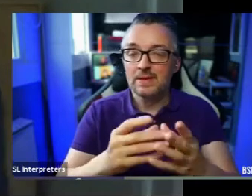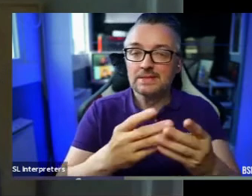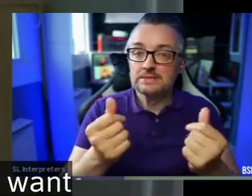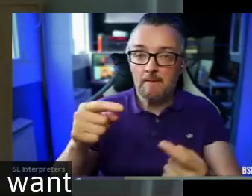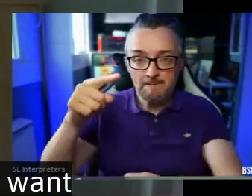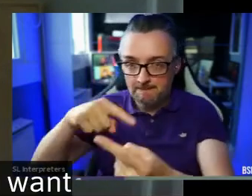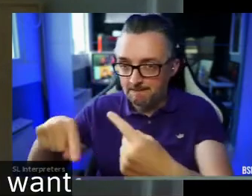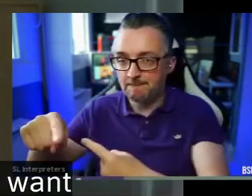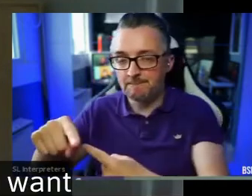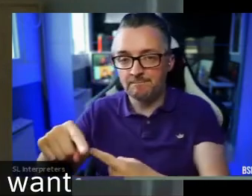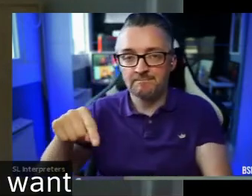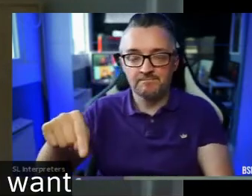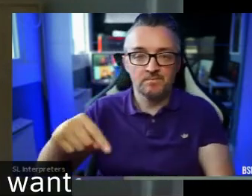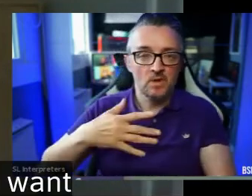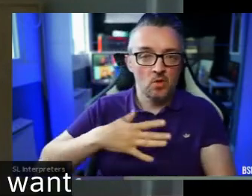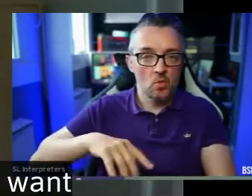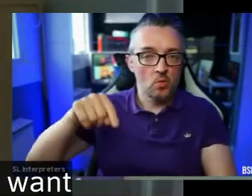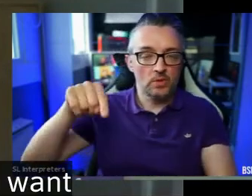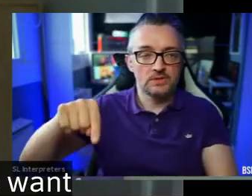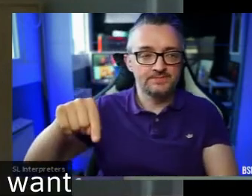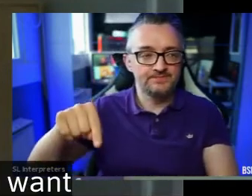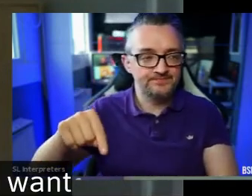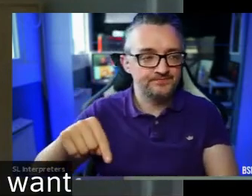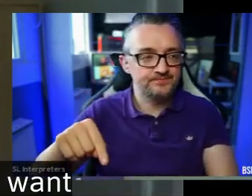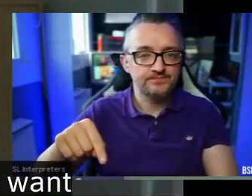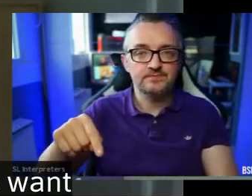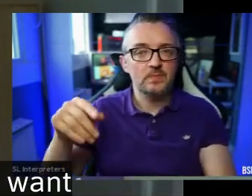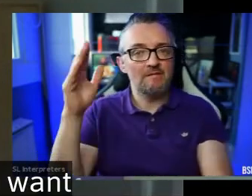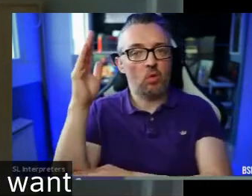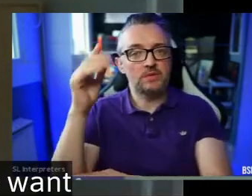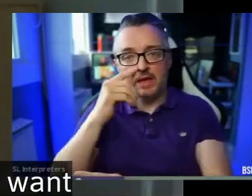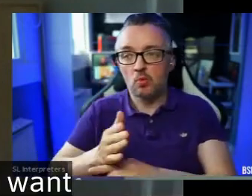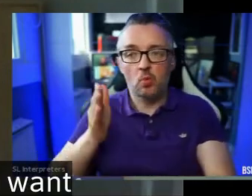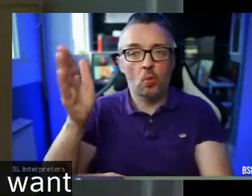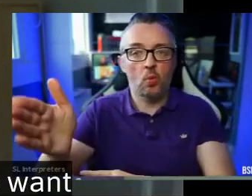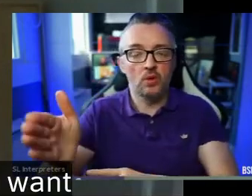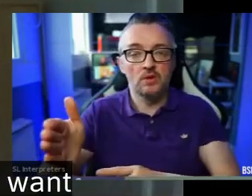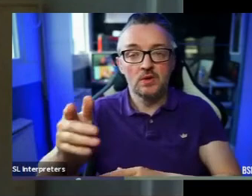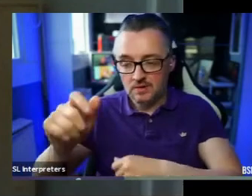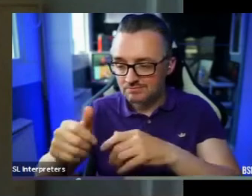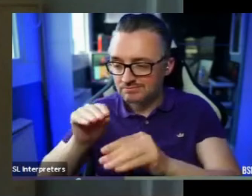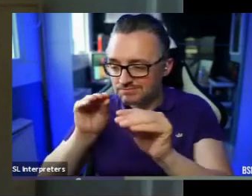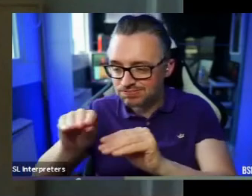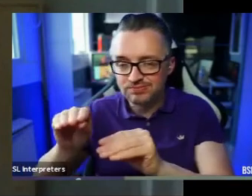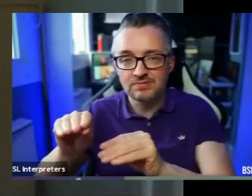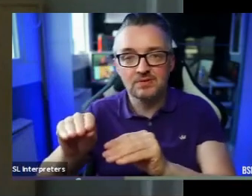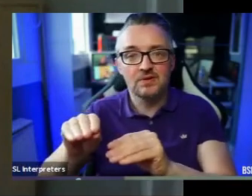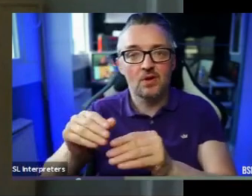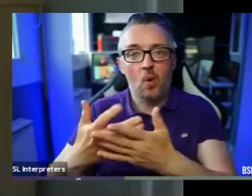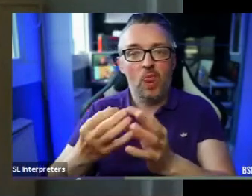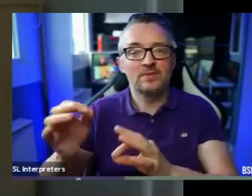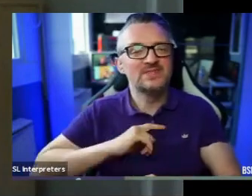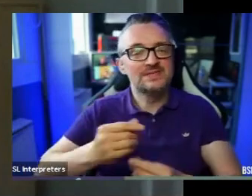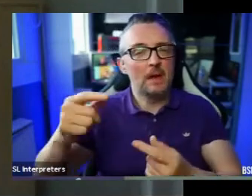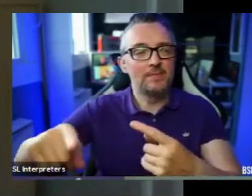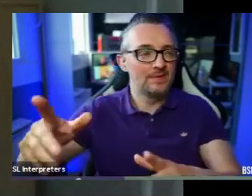difficulty. Then there's a population who we want to have volunteers that can go out and just help them get online. I don't